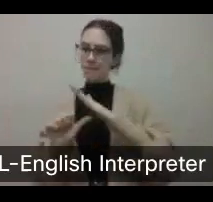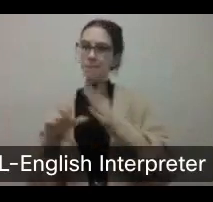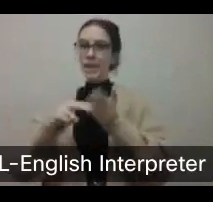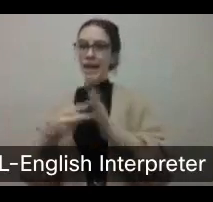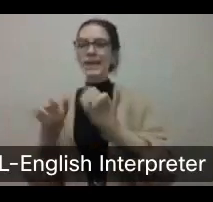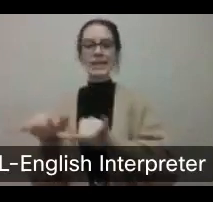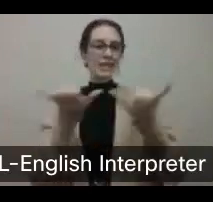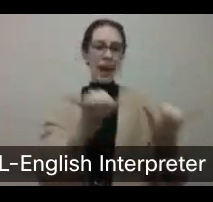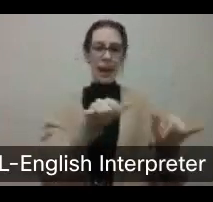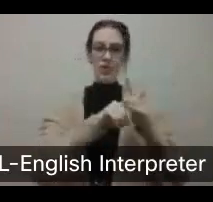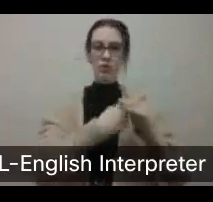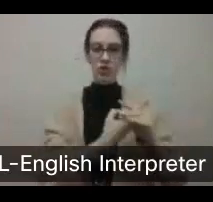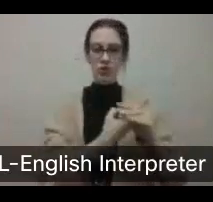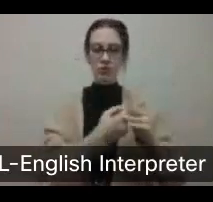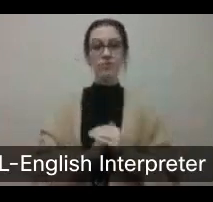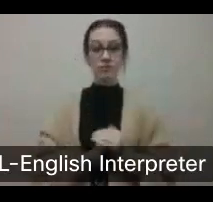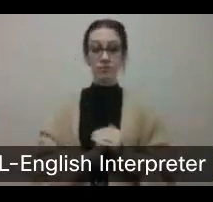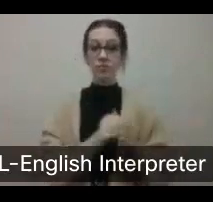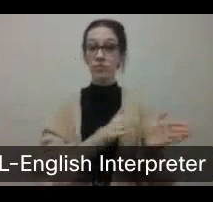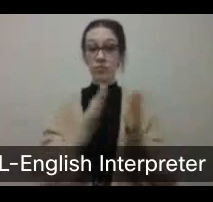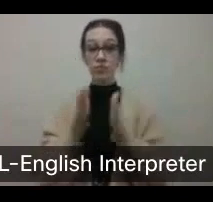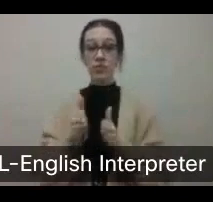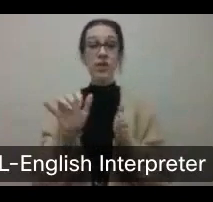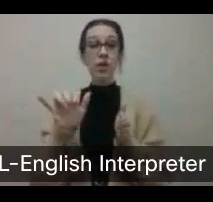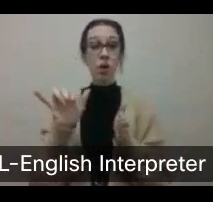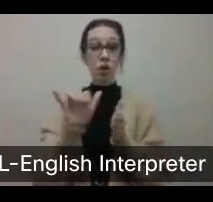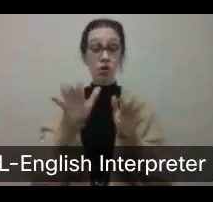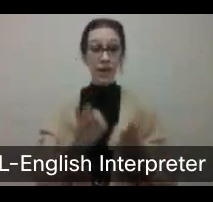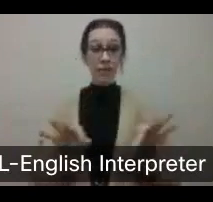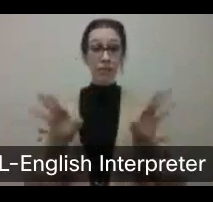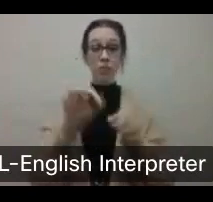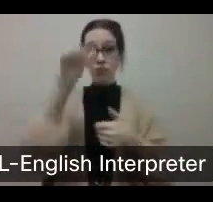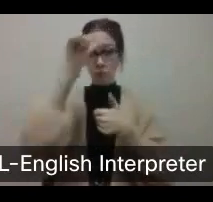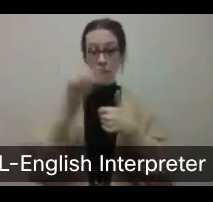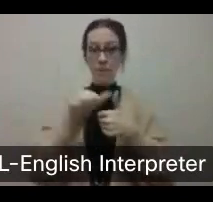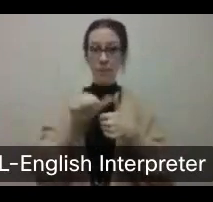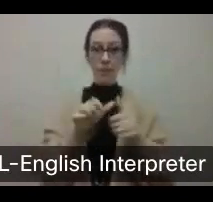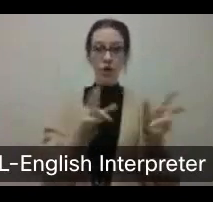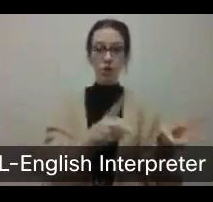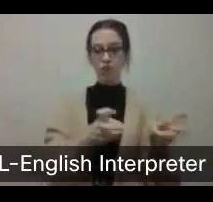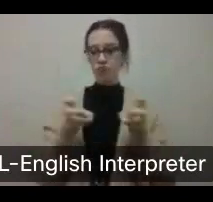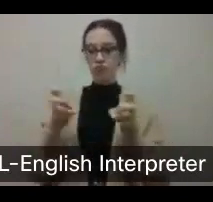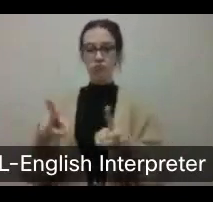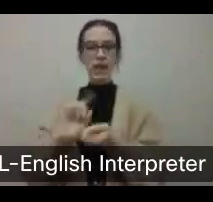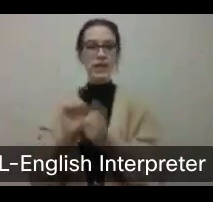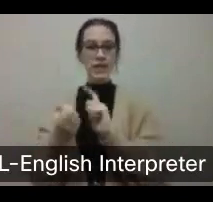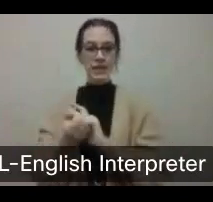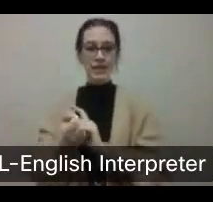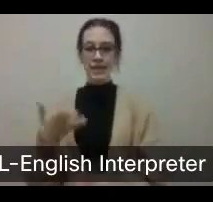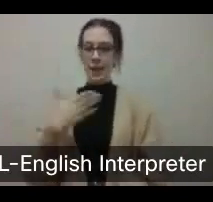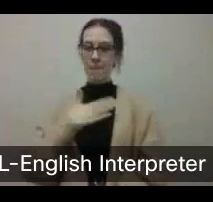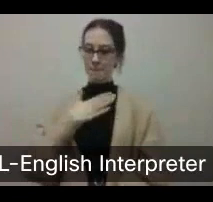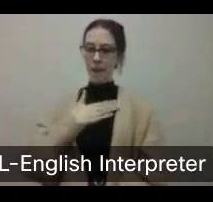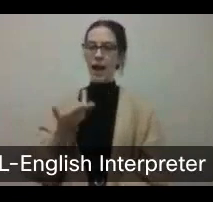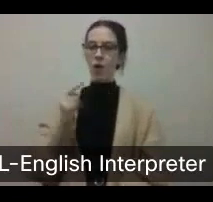After that, in addition to that, we want to ensure that our paraphrase is in our own voice or our own